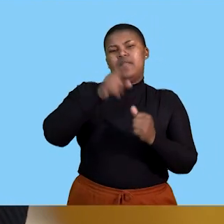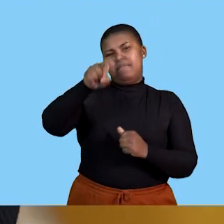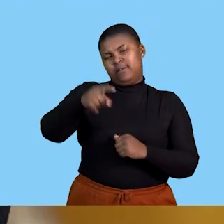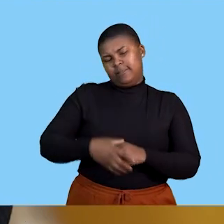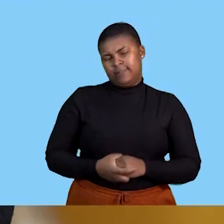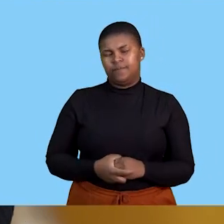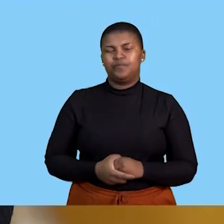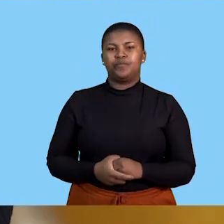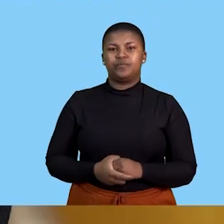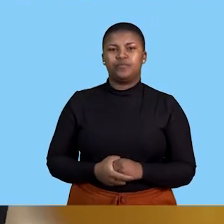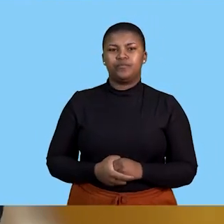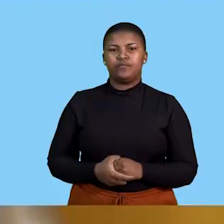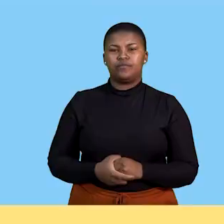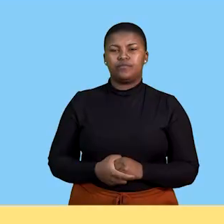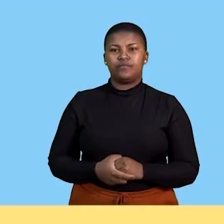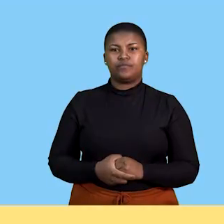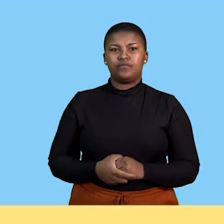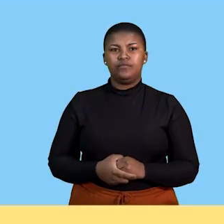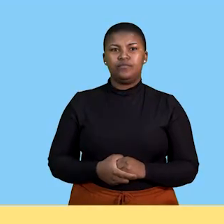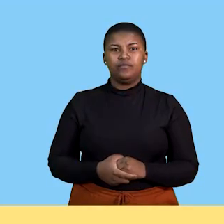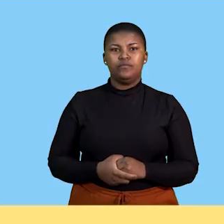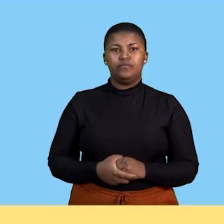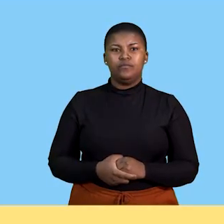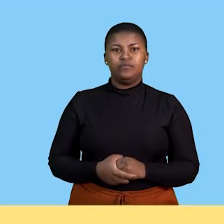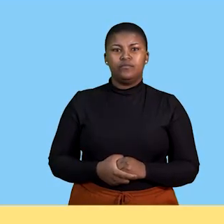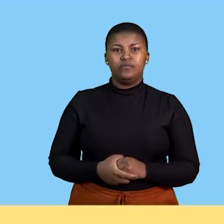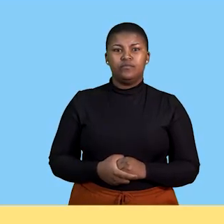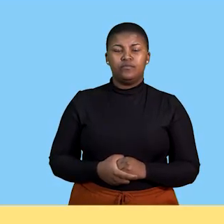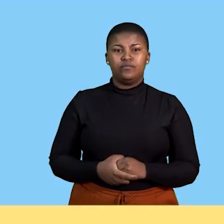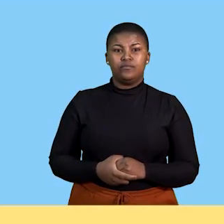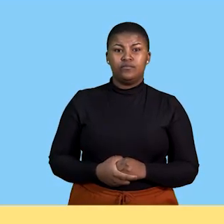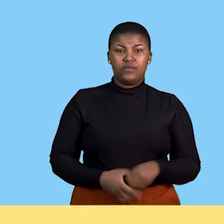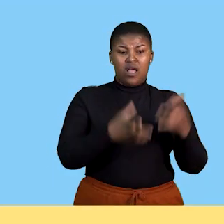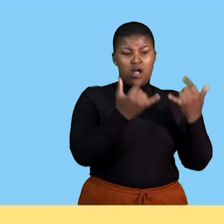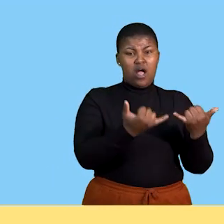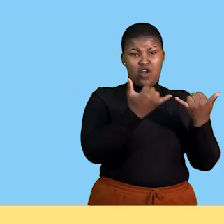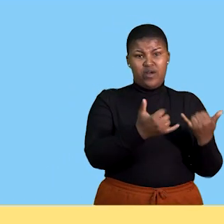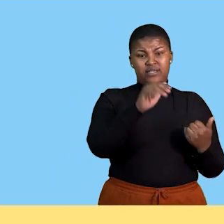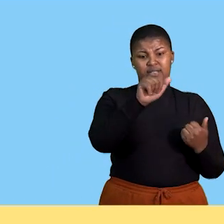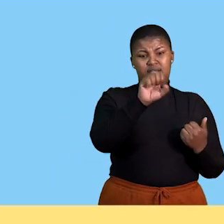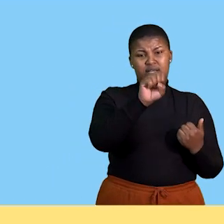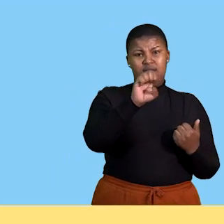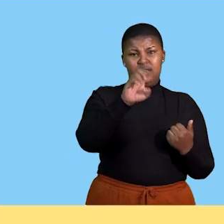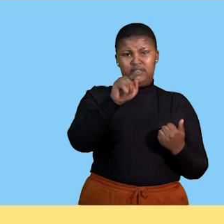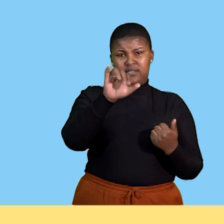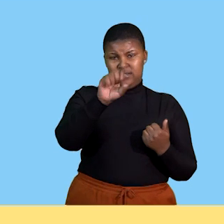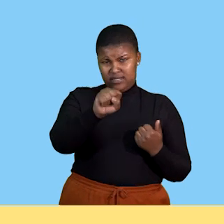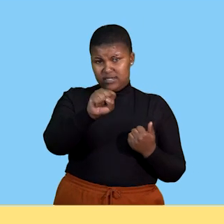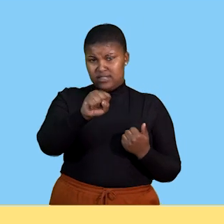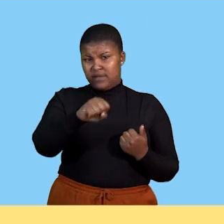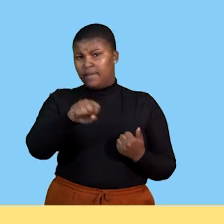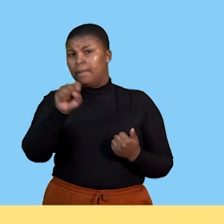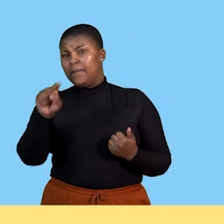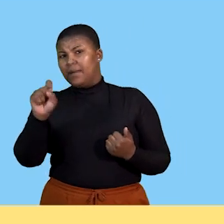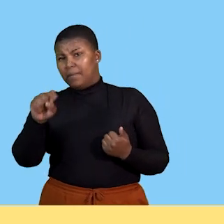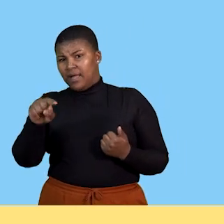because with trading inventory, first we have to sell it. Therefore, the formula becomes your current assets less